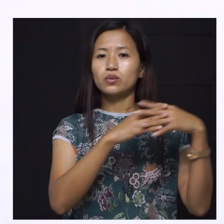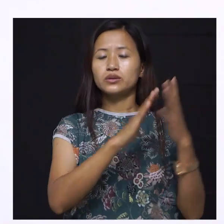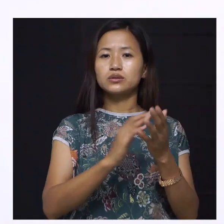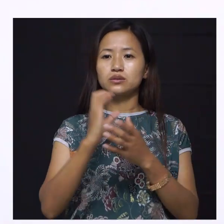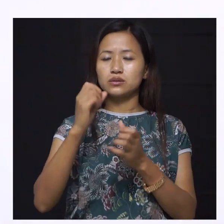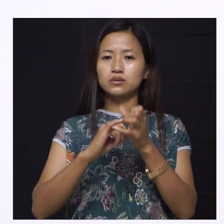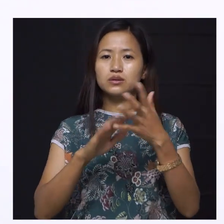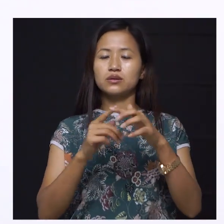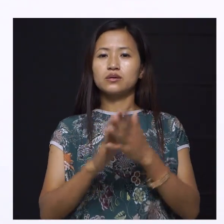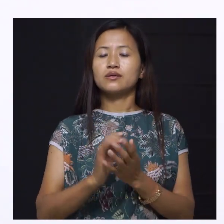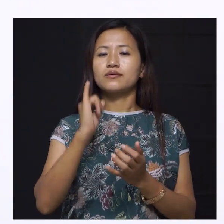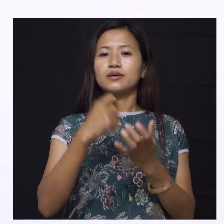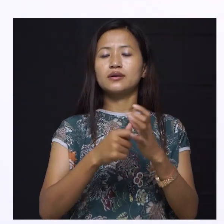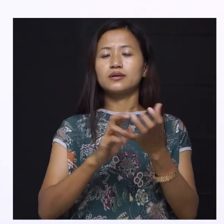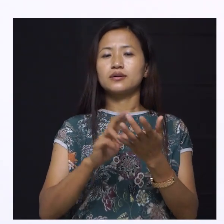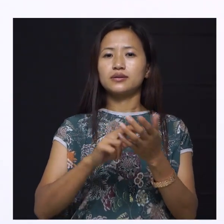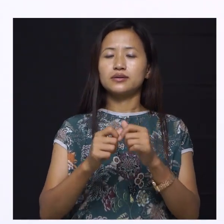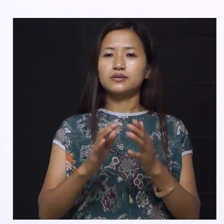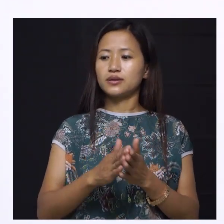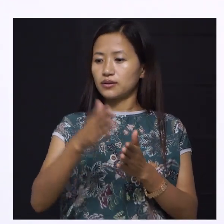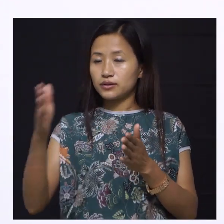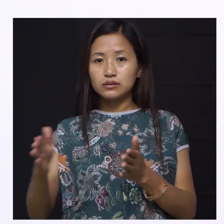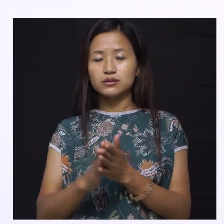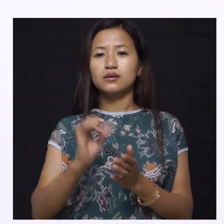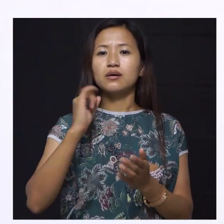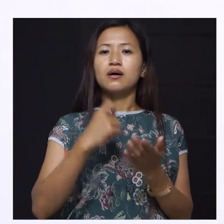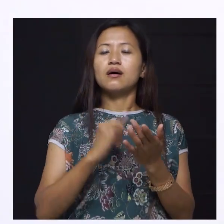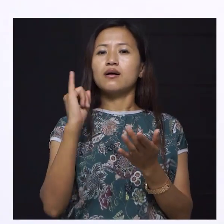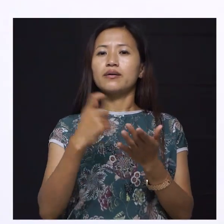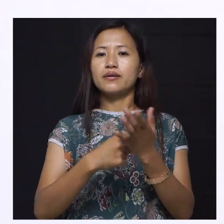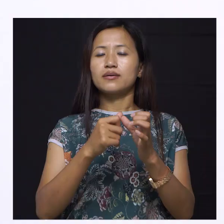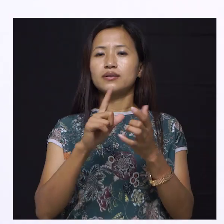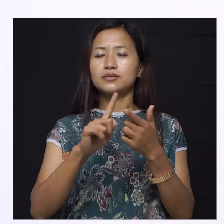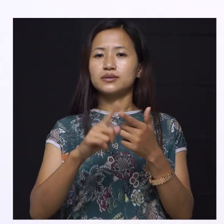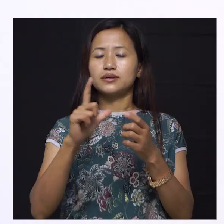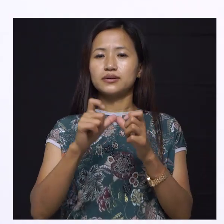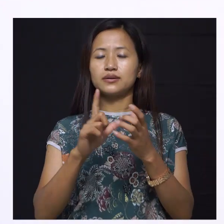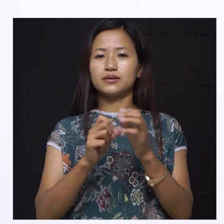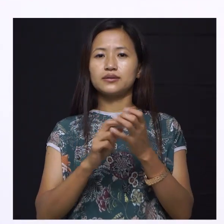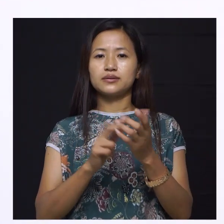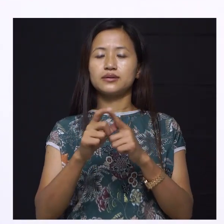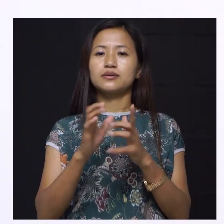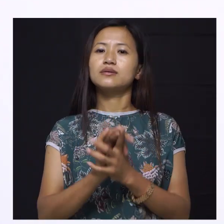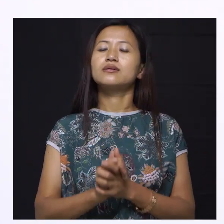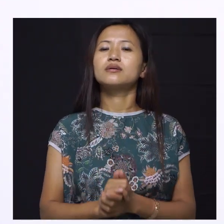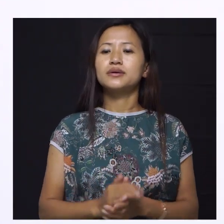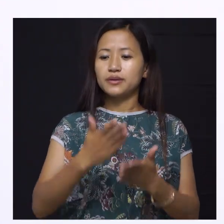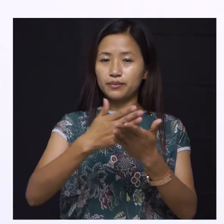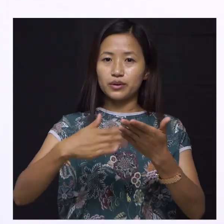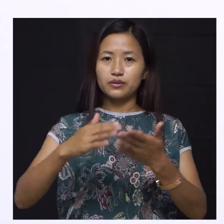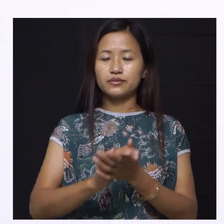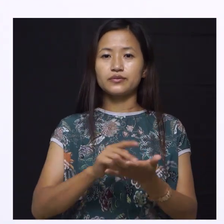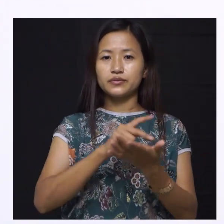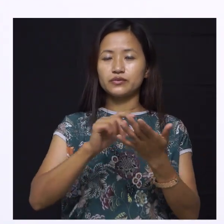that island is called Arran, okay? I hope you remember. We will just read the first part of the story, that means the